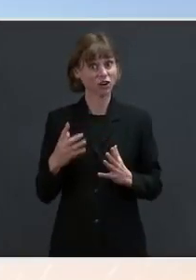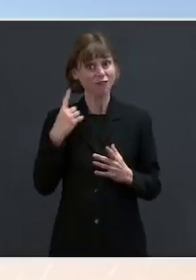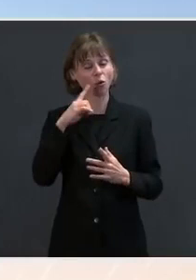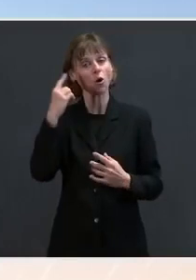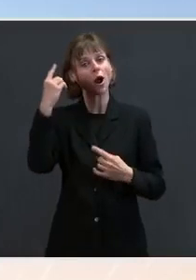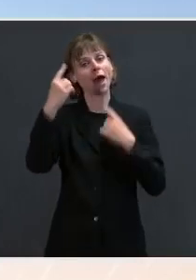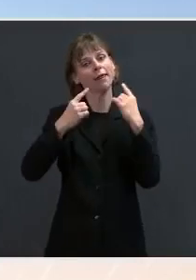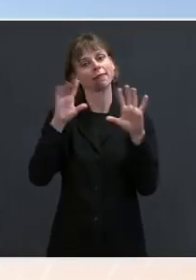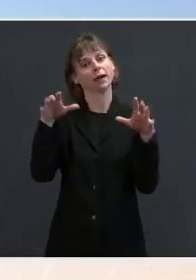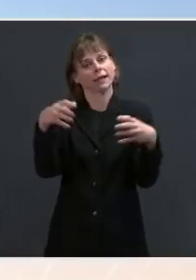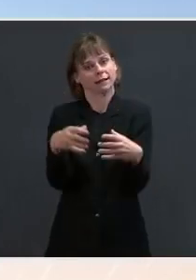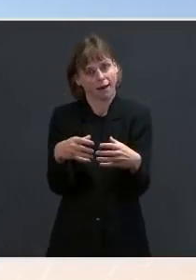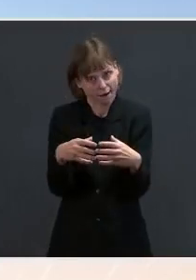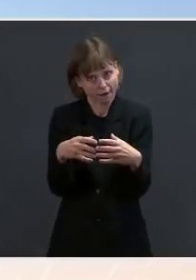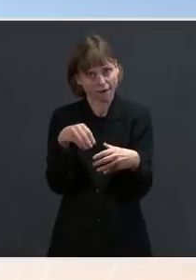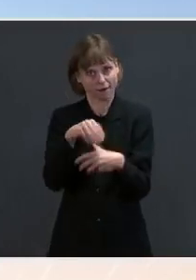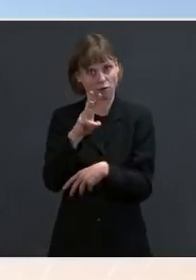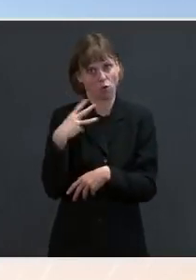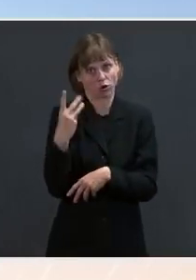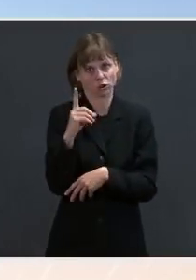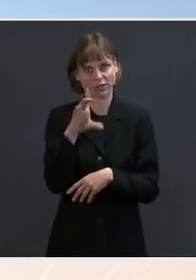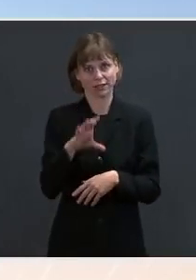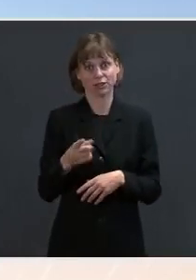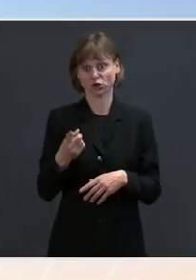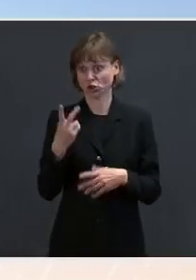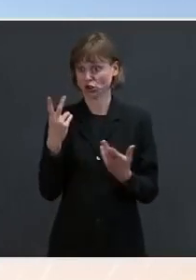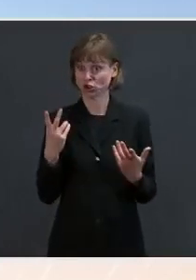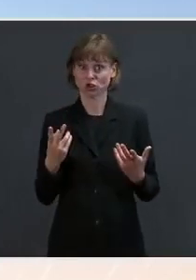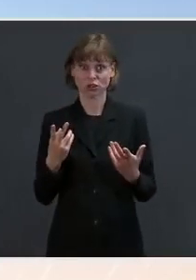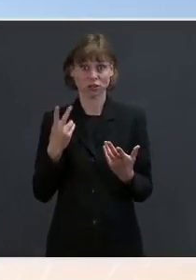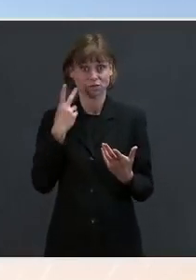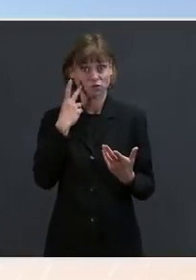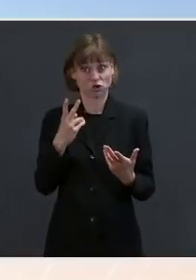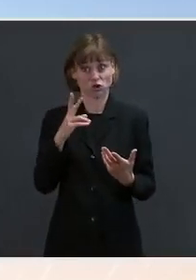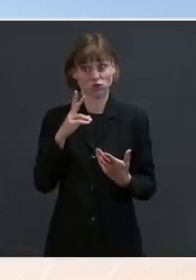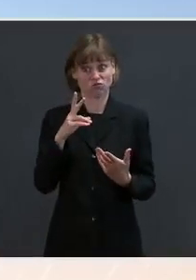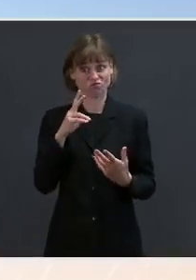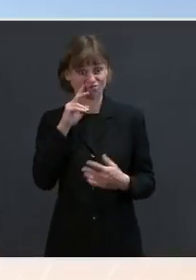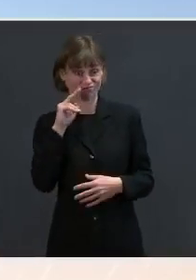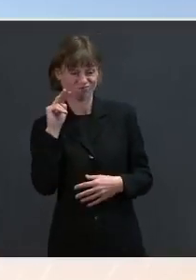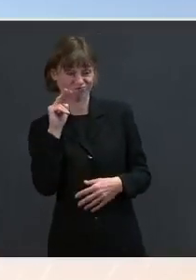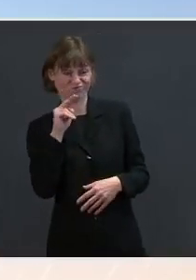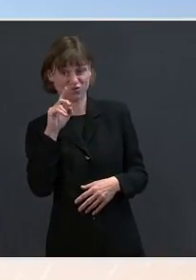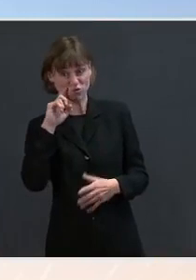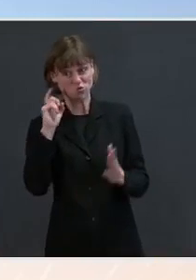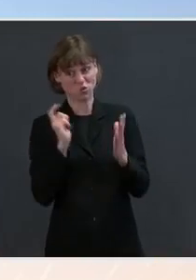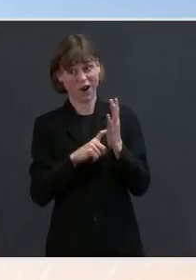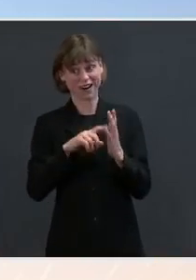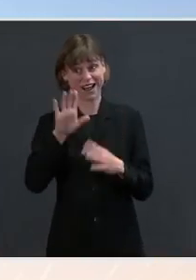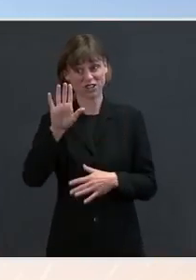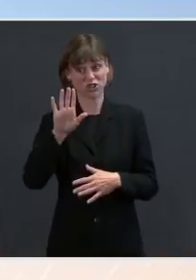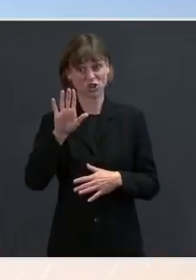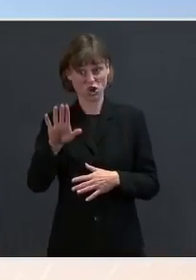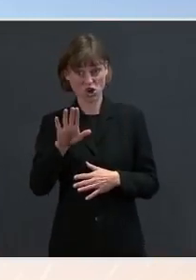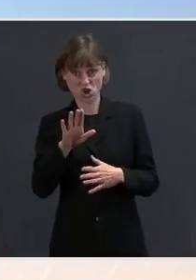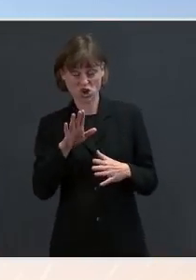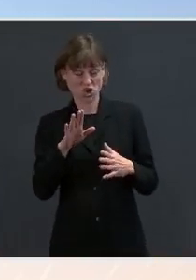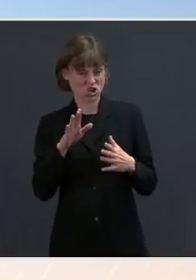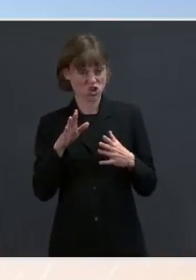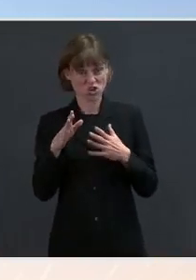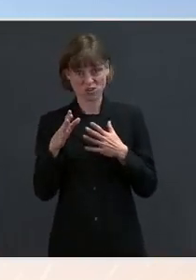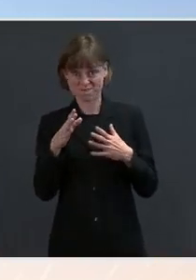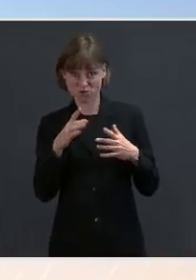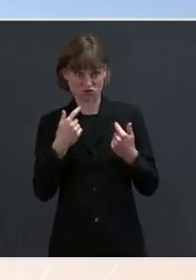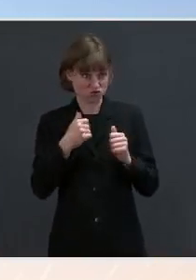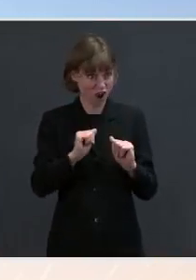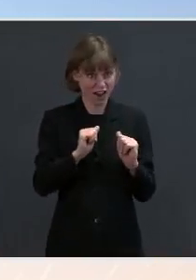in Washington, D.C. She certainly saw that the path to her own confirmation was narrowed and did not look